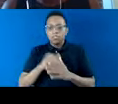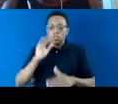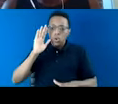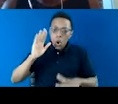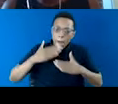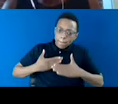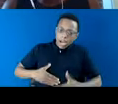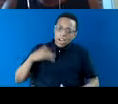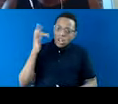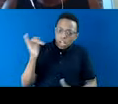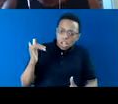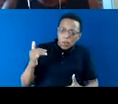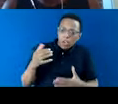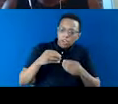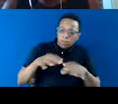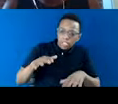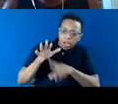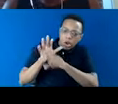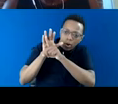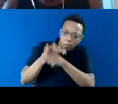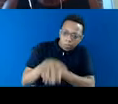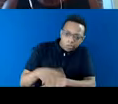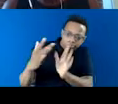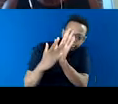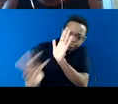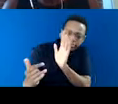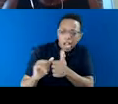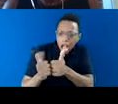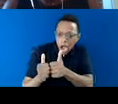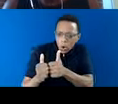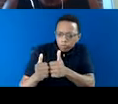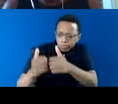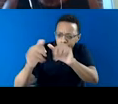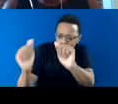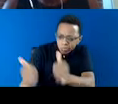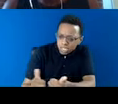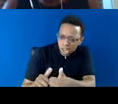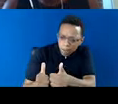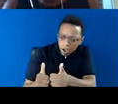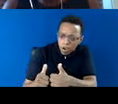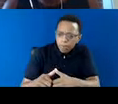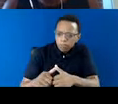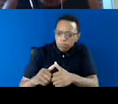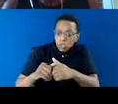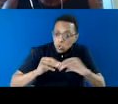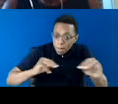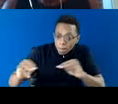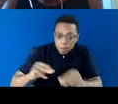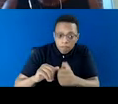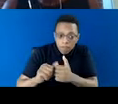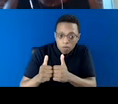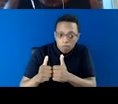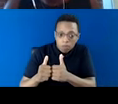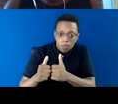look like and be like without oppression and exploitation? How would you be shaped? How would you move?